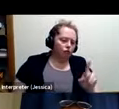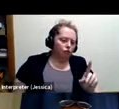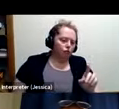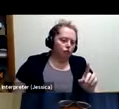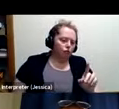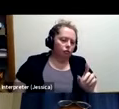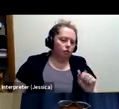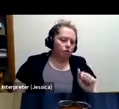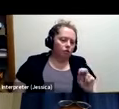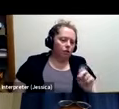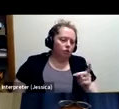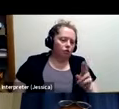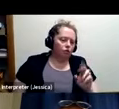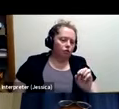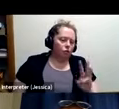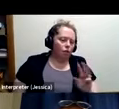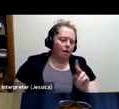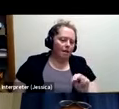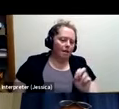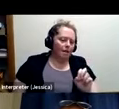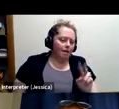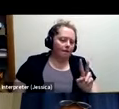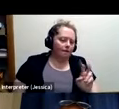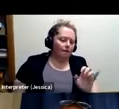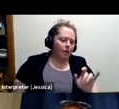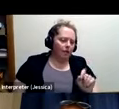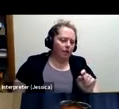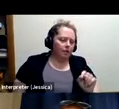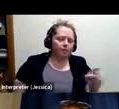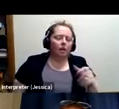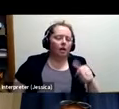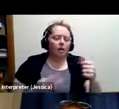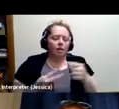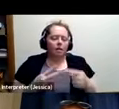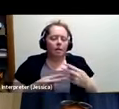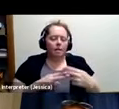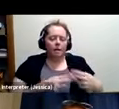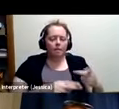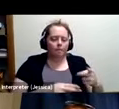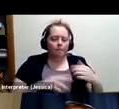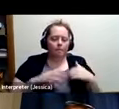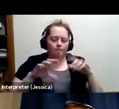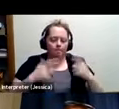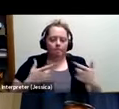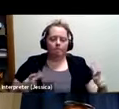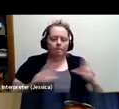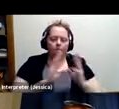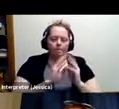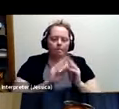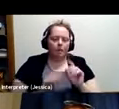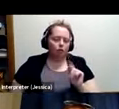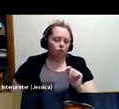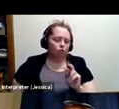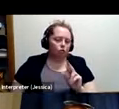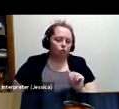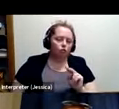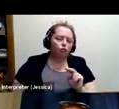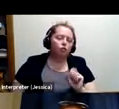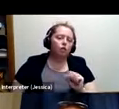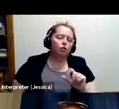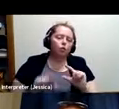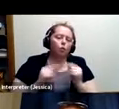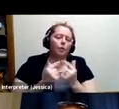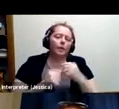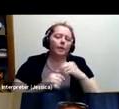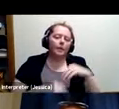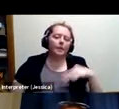virtual Zoom calls with the trans mass community in Pittsburgh with an array of different topics. It's a weekly thing. It